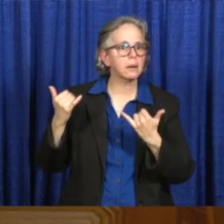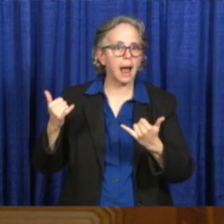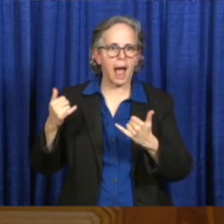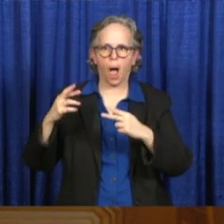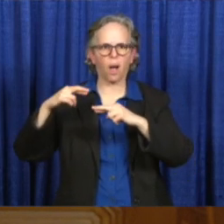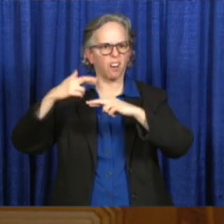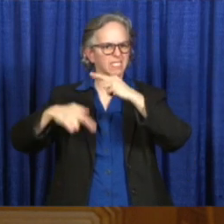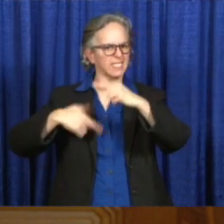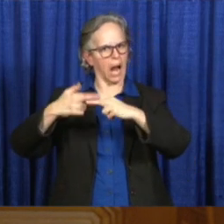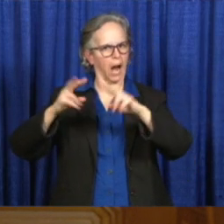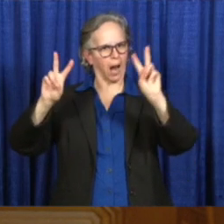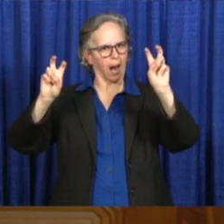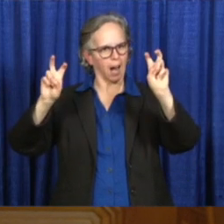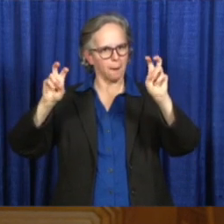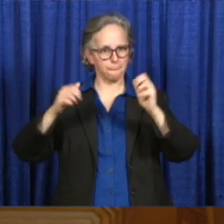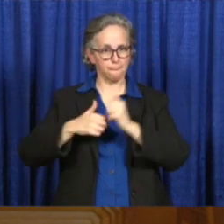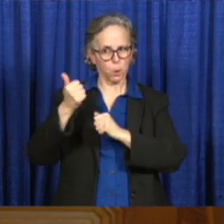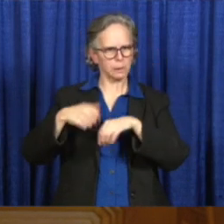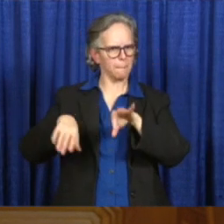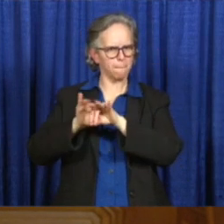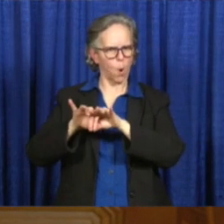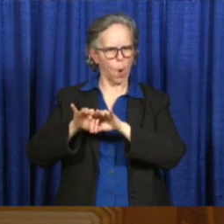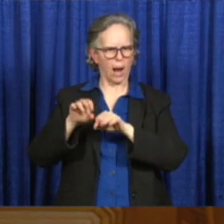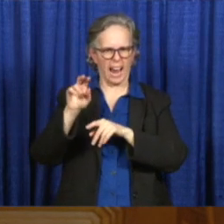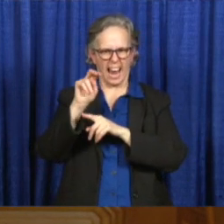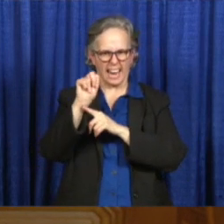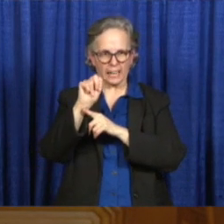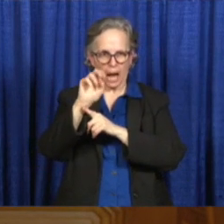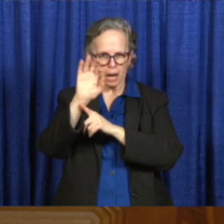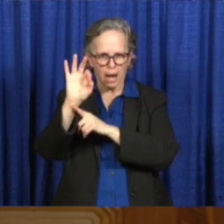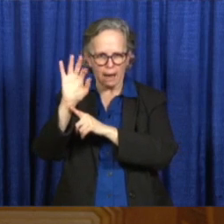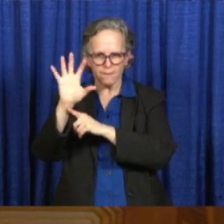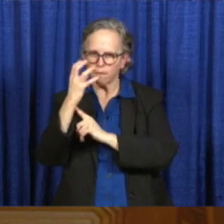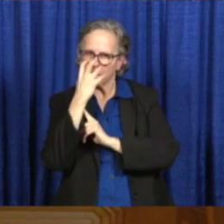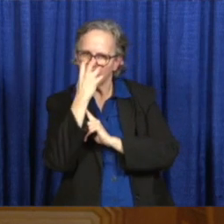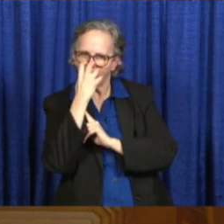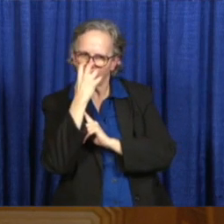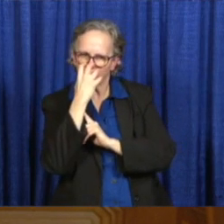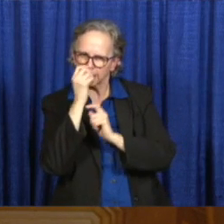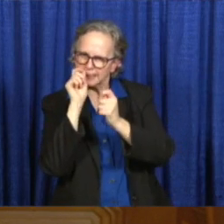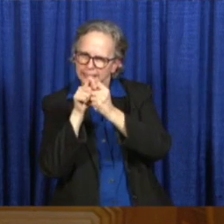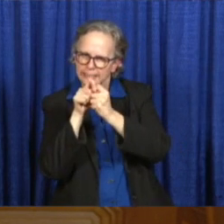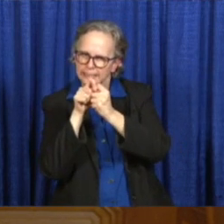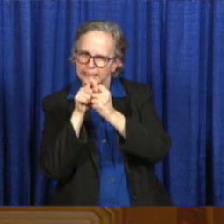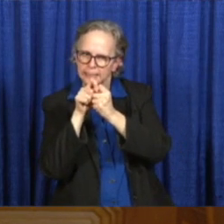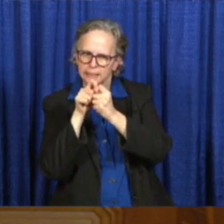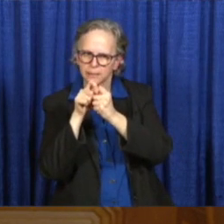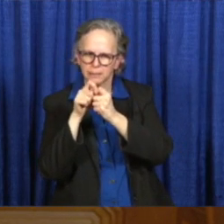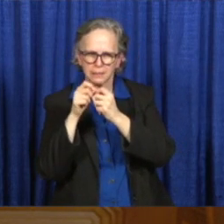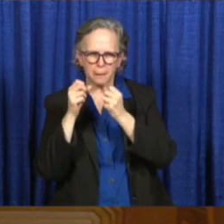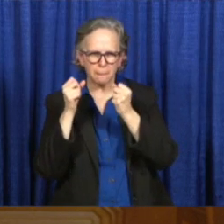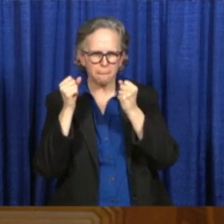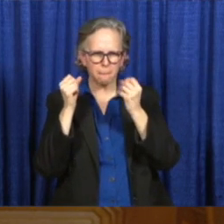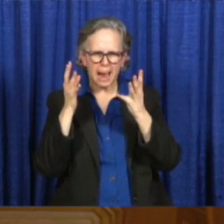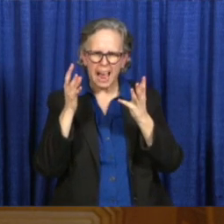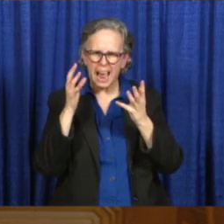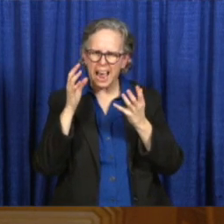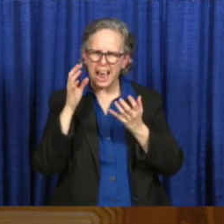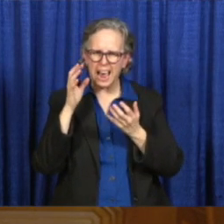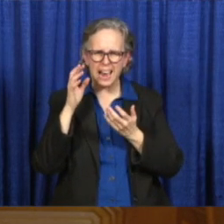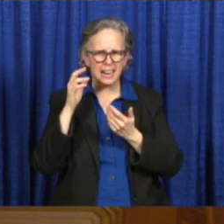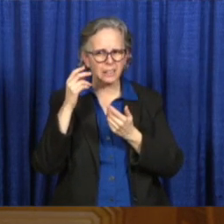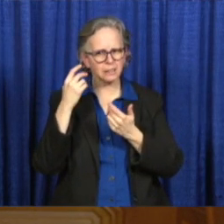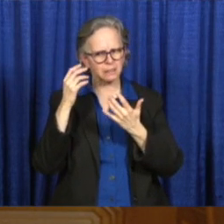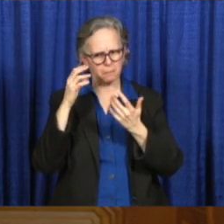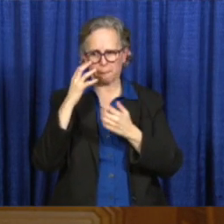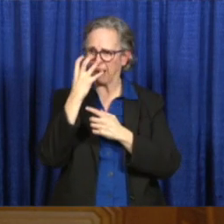the most important masks at 160,000 a day once they get totally ramped up. But this is a process.